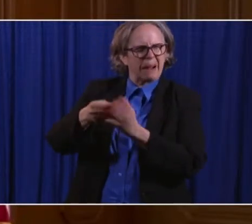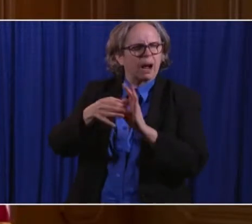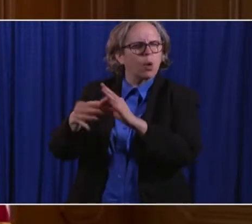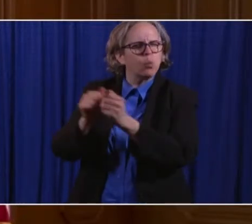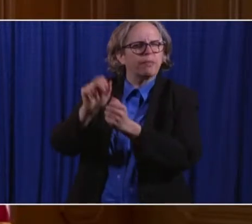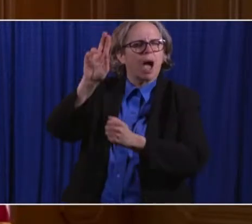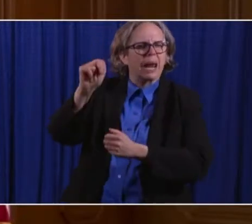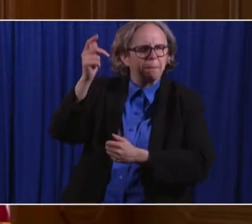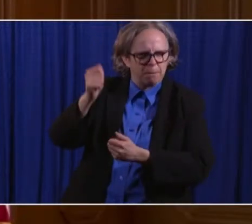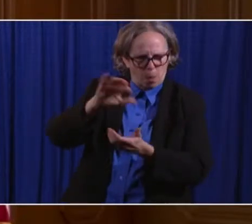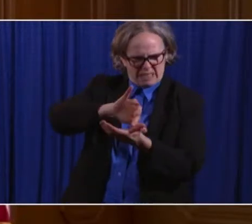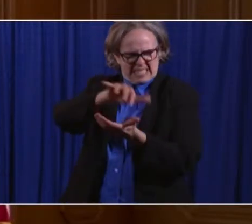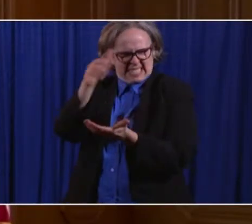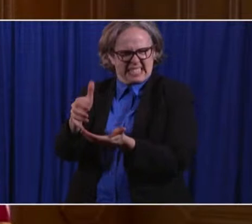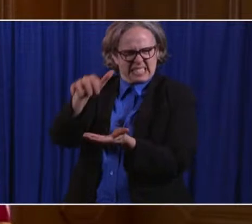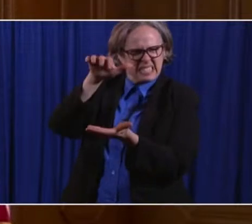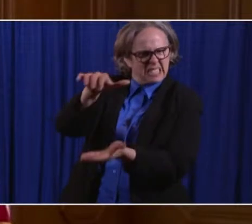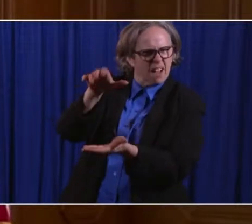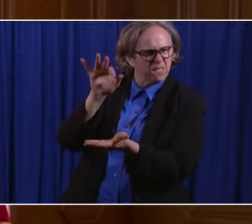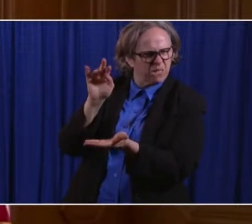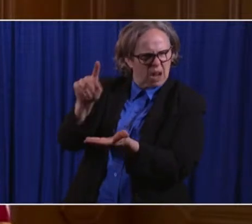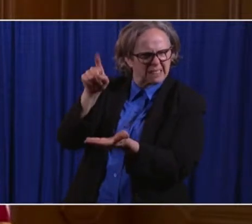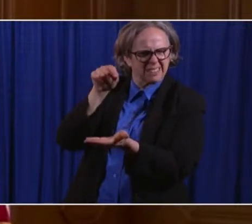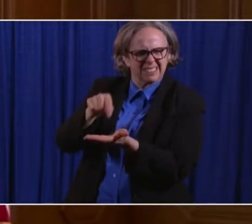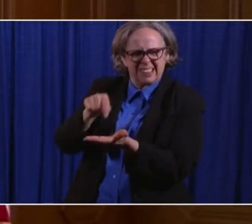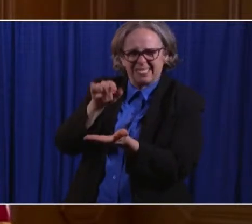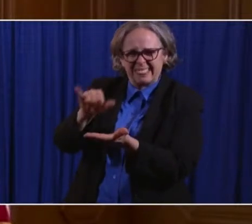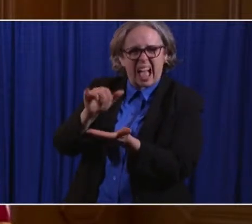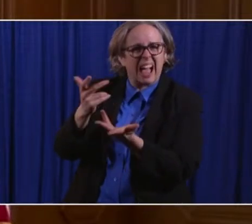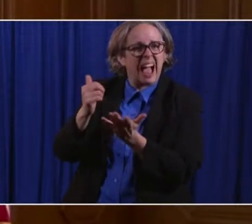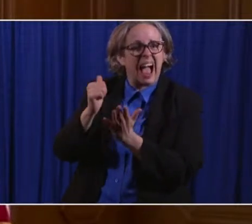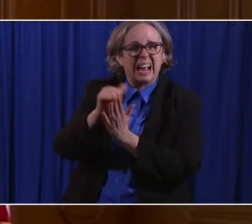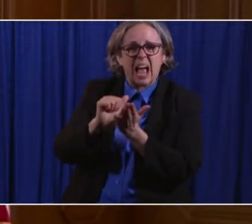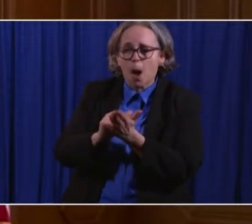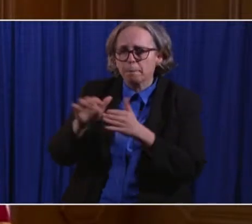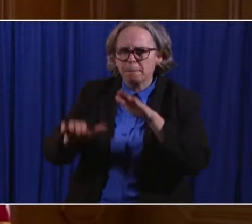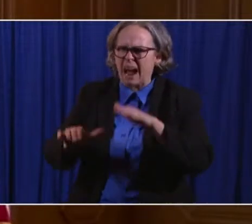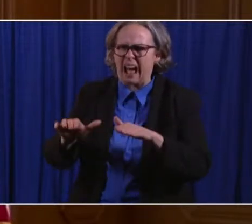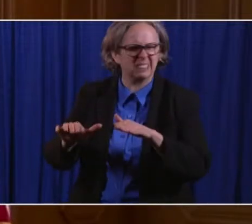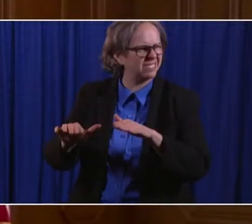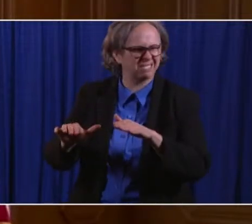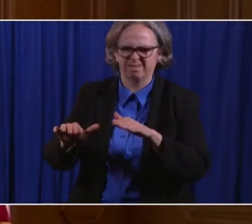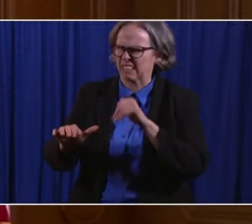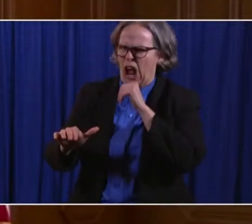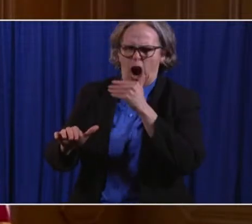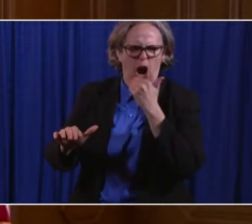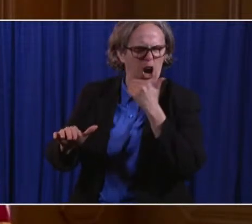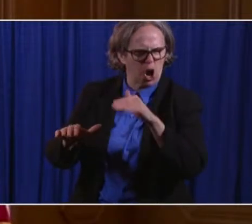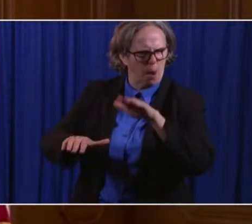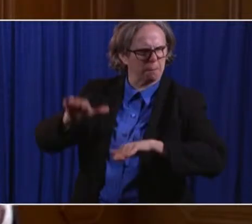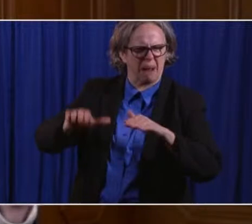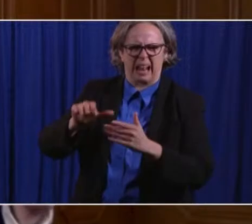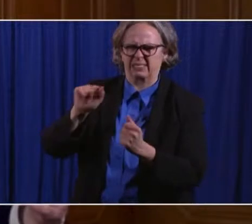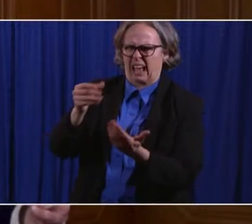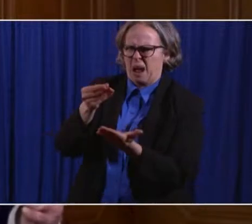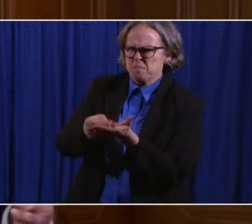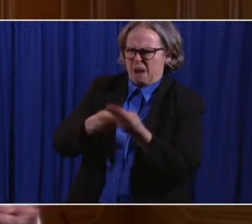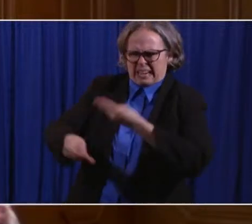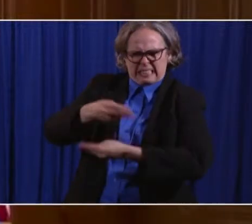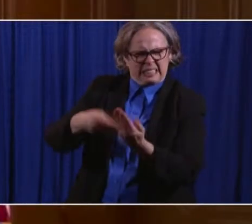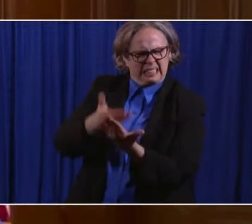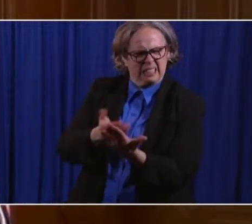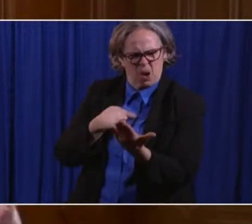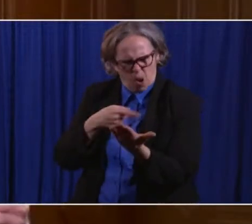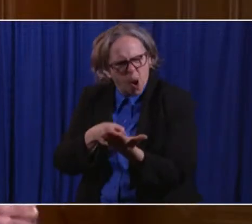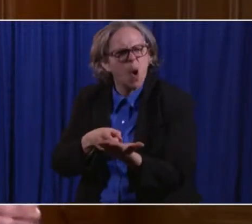not really balanced. And from a structural point of view, this has been a problem that existed long before